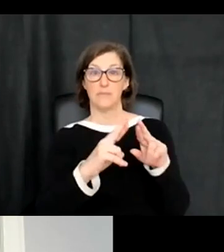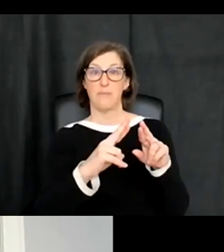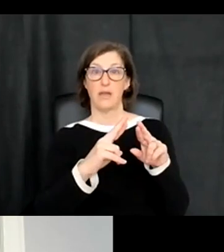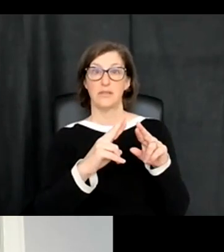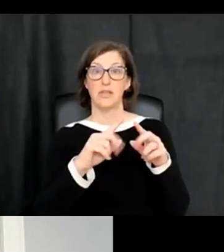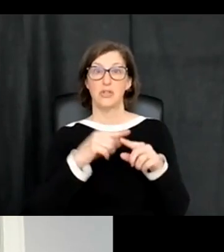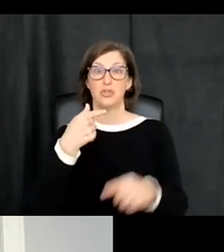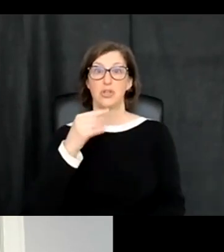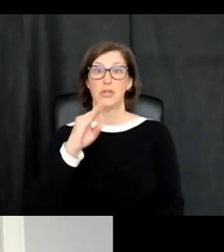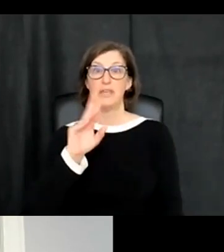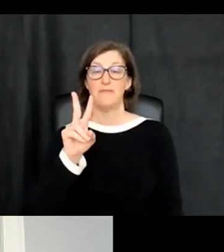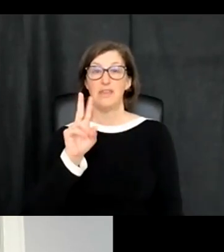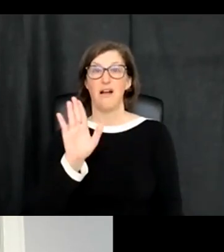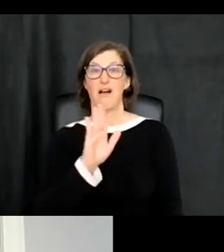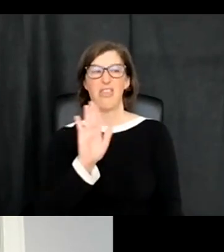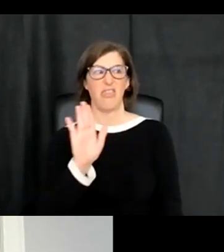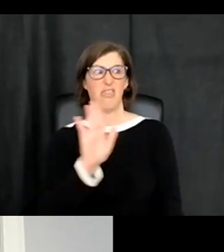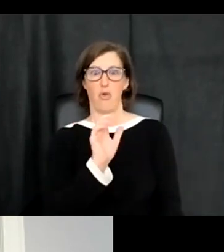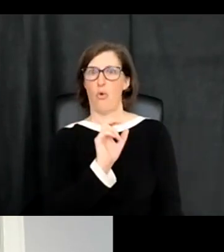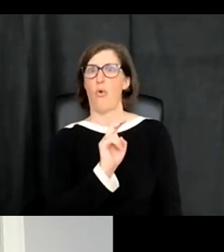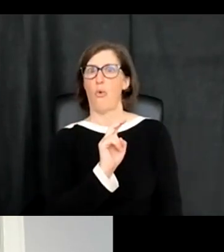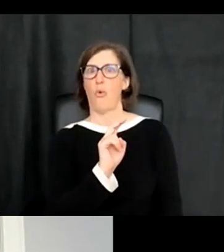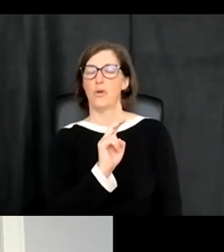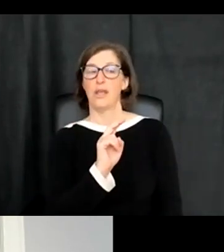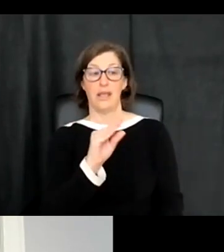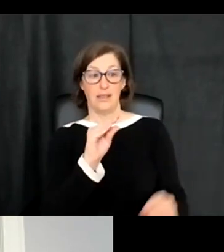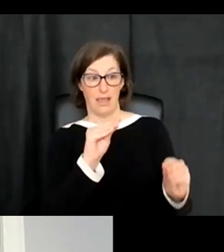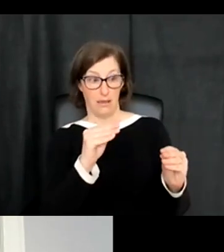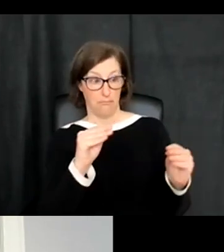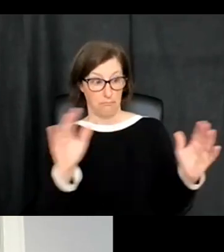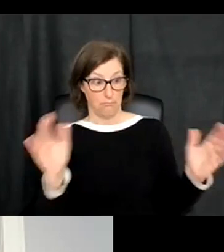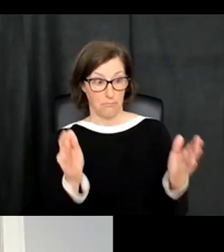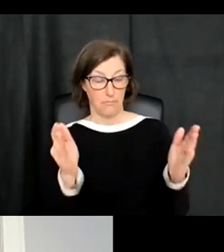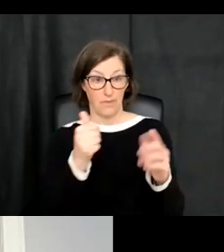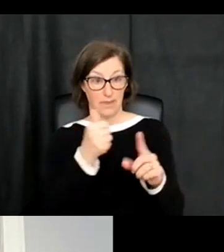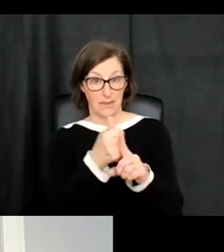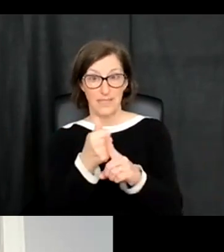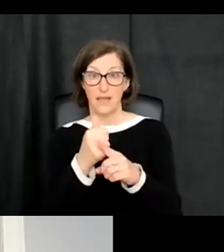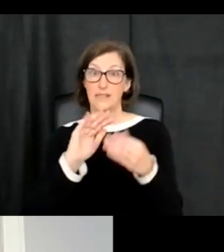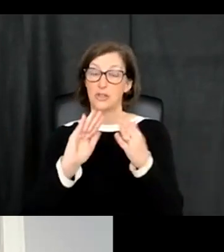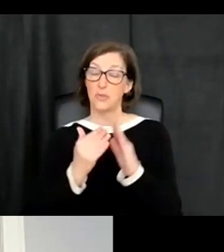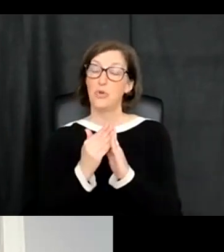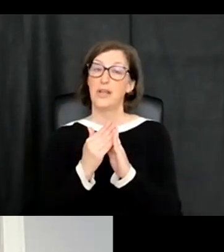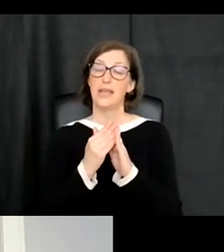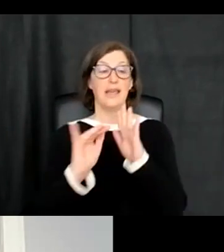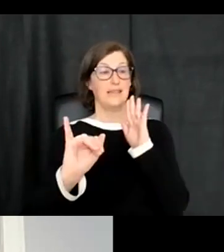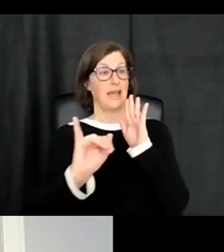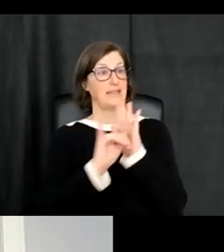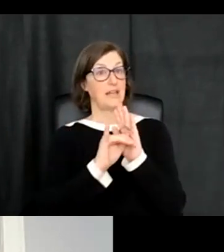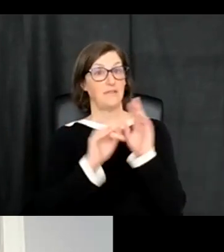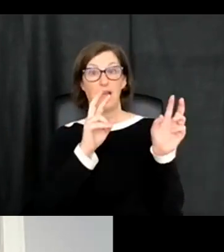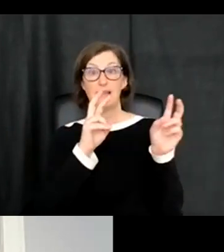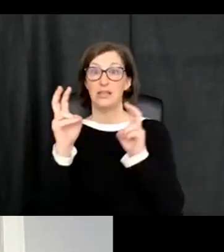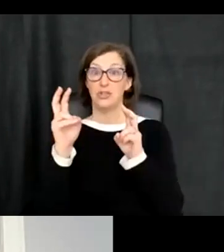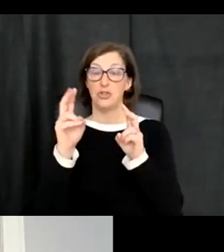to GBV on their own. They mobilize themselves as a community, and they identify the issues around